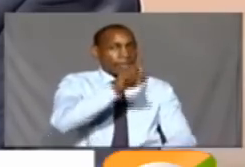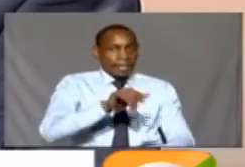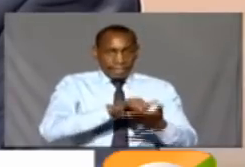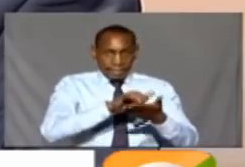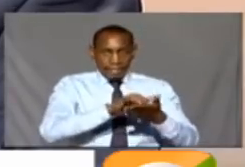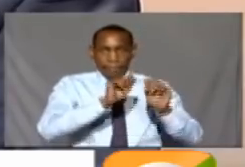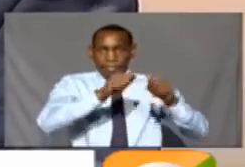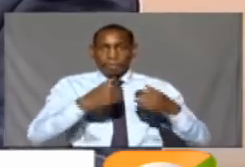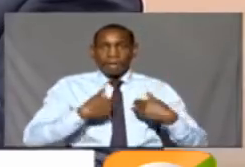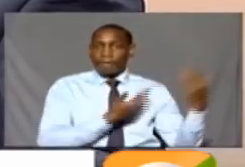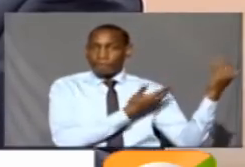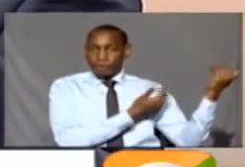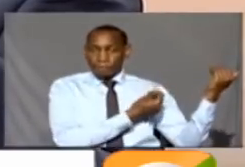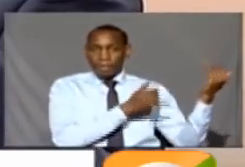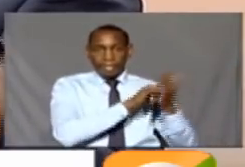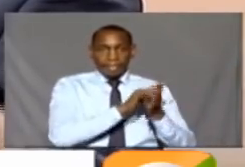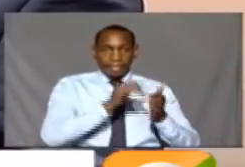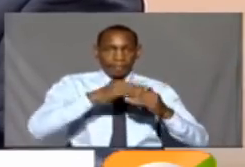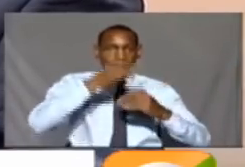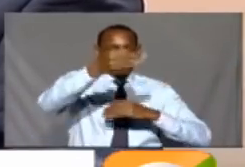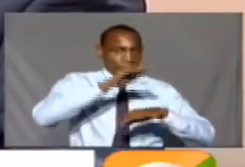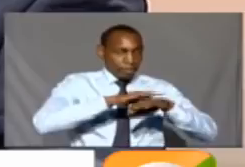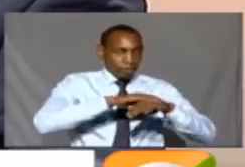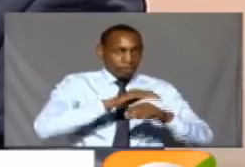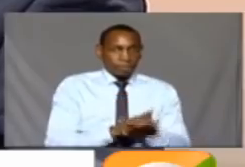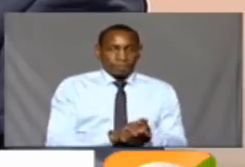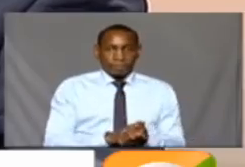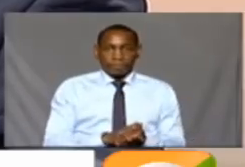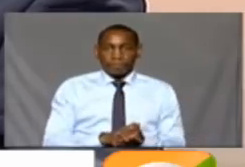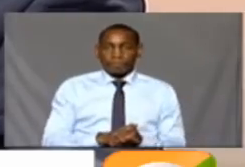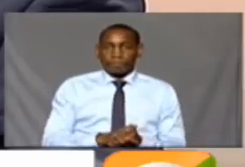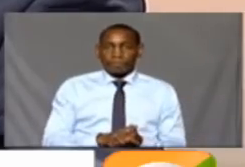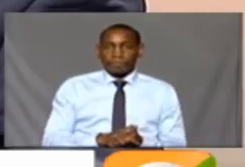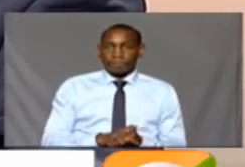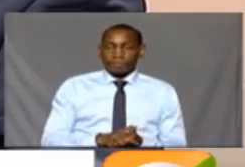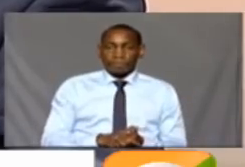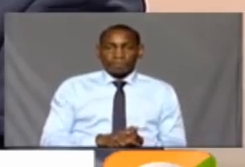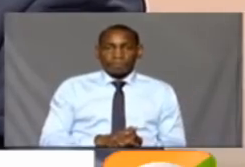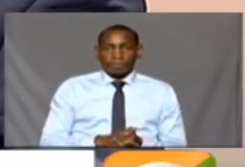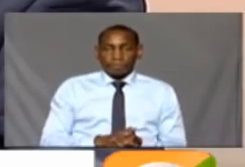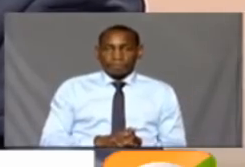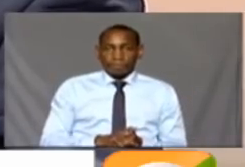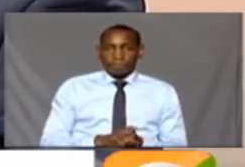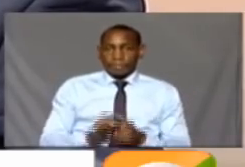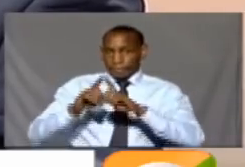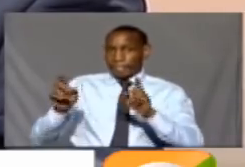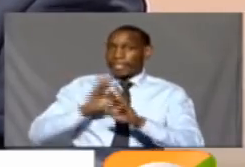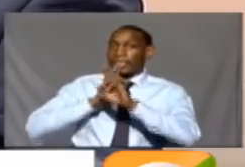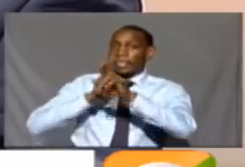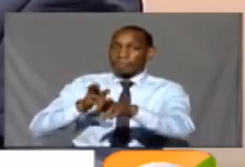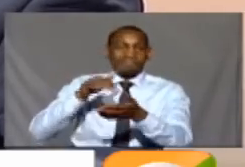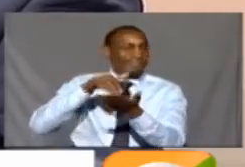gives you hope that we're heading in the right direction? Let's speak about that particular aspect. Unfortunately, the report is very